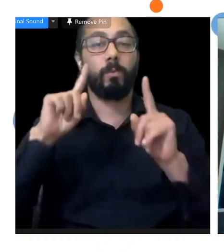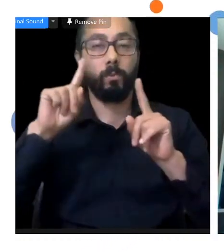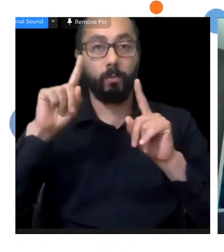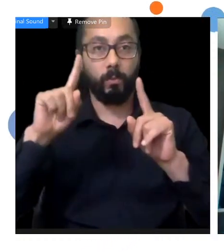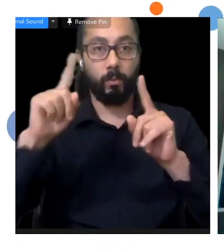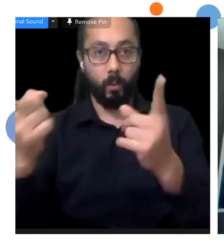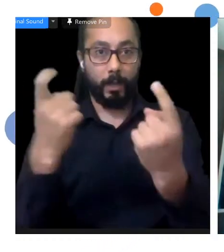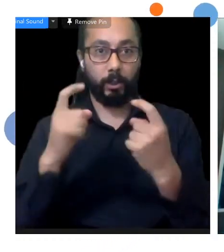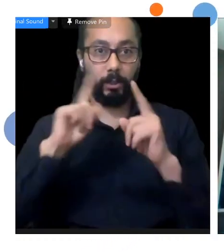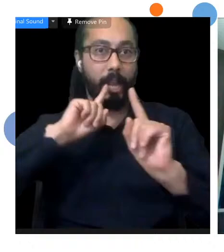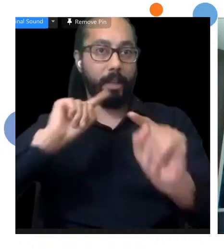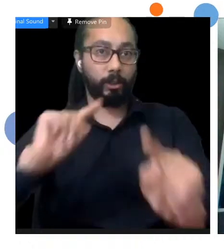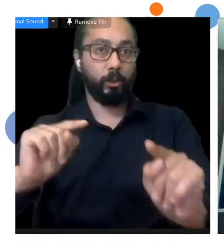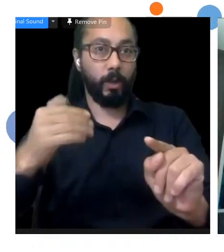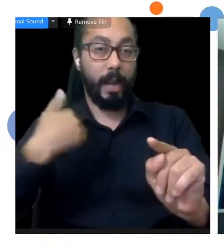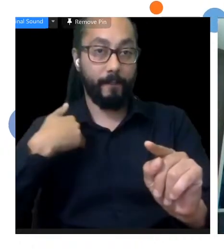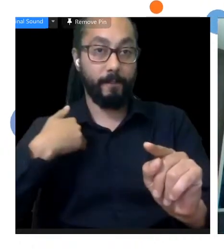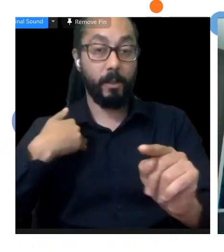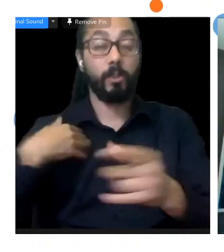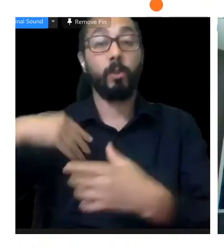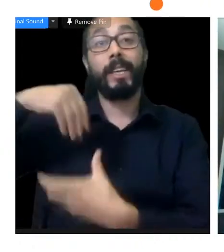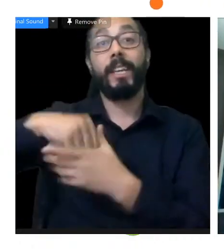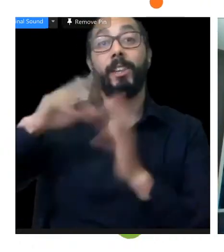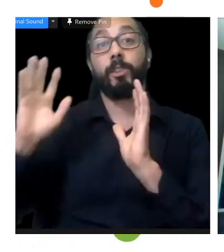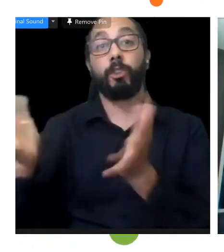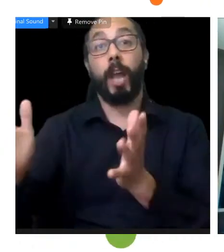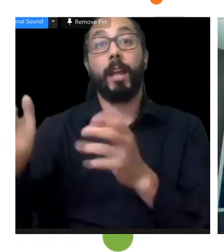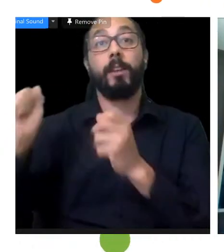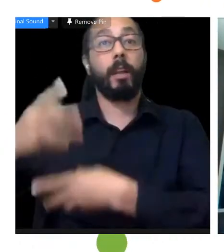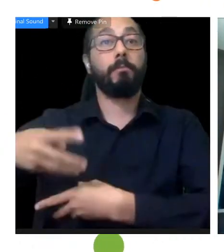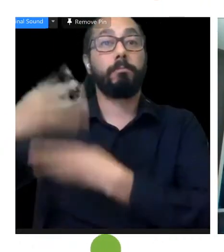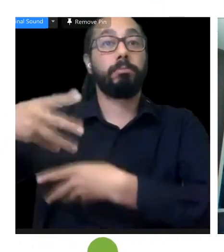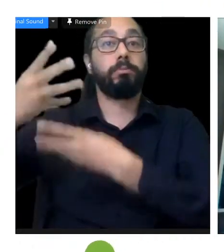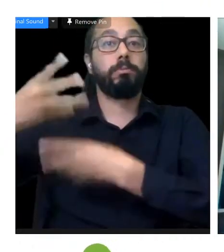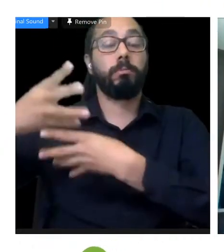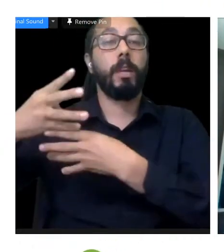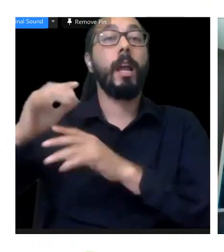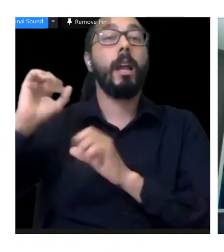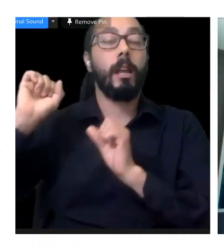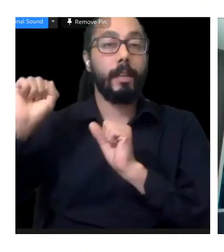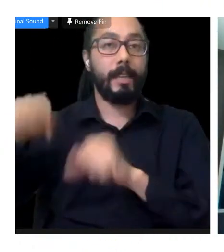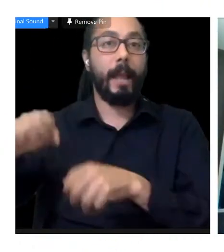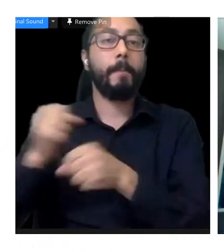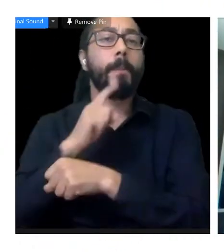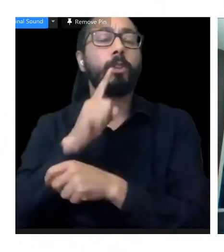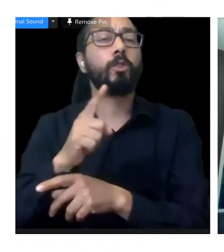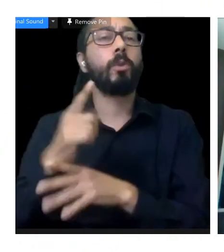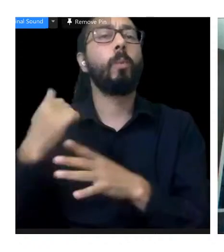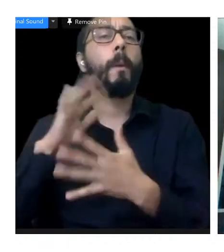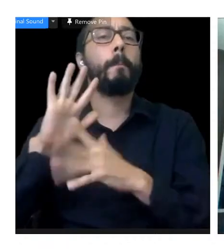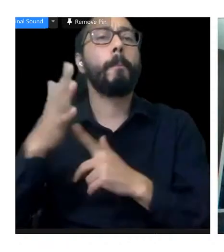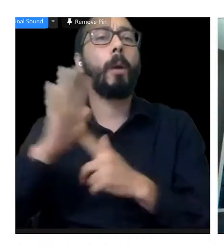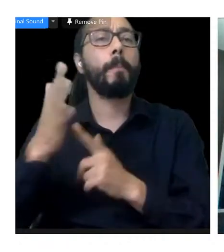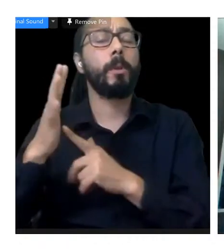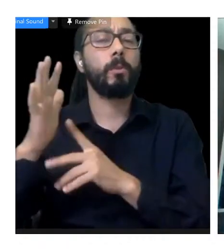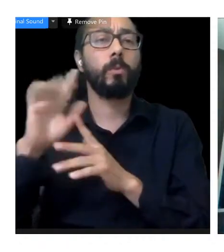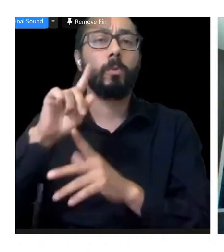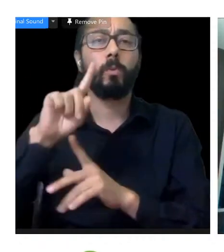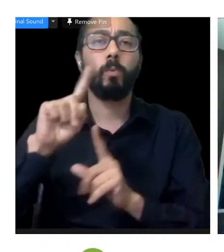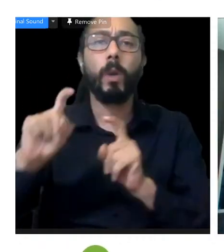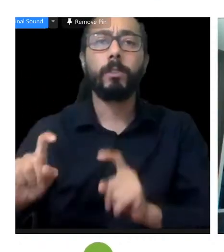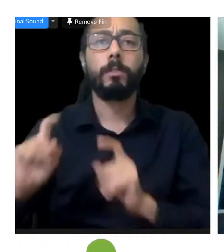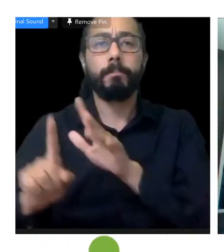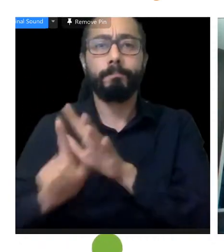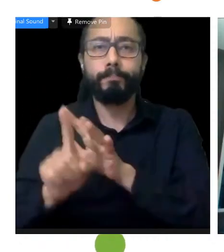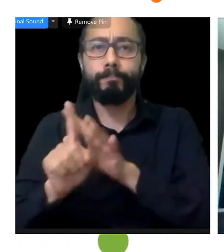to make sure that we ask the most popular questions from everyone on the group. Also, we'll be recording today's session and we'll be housing this on the Business and